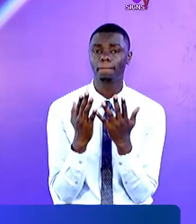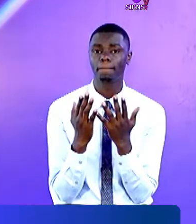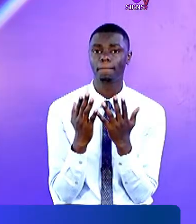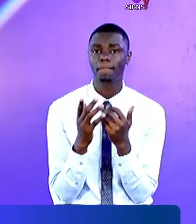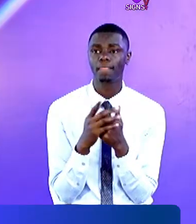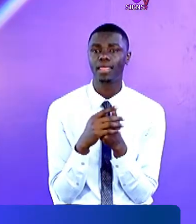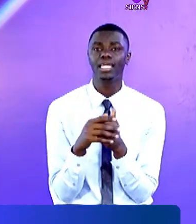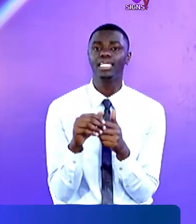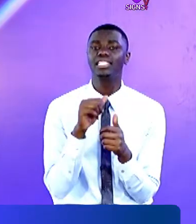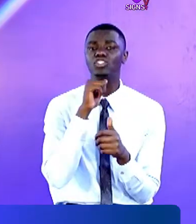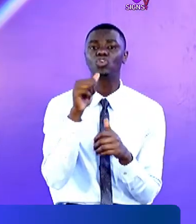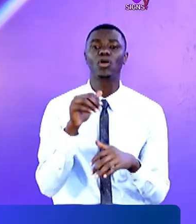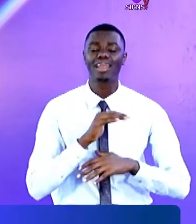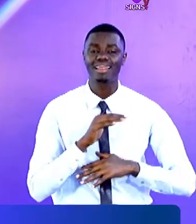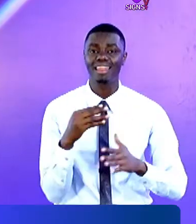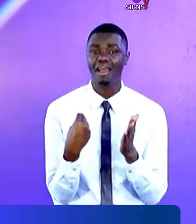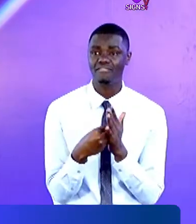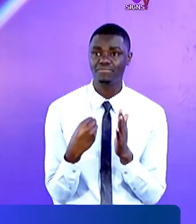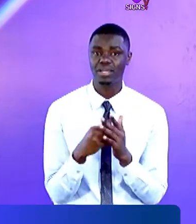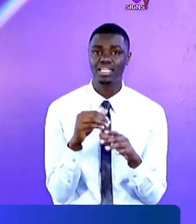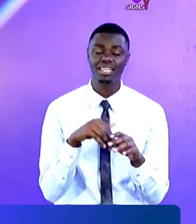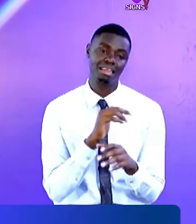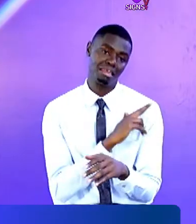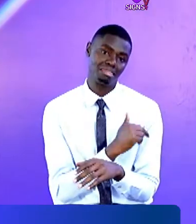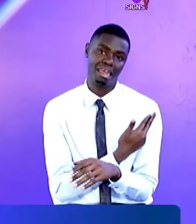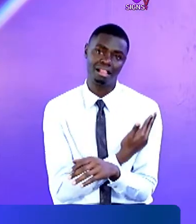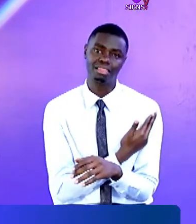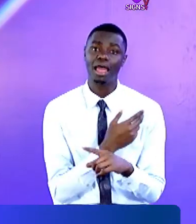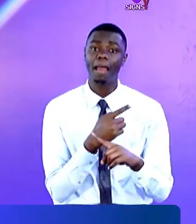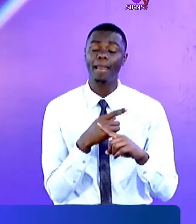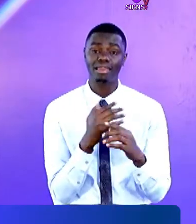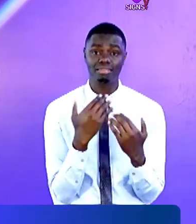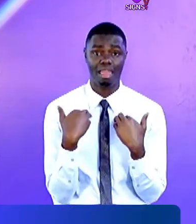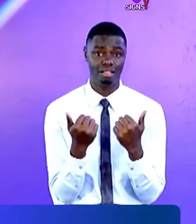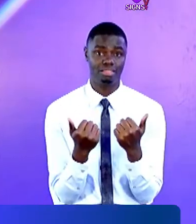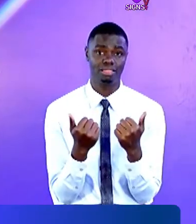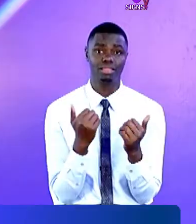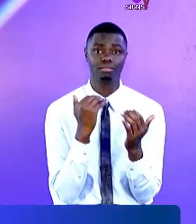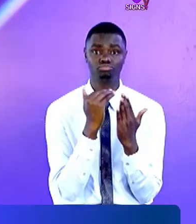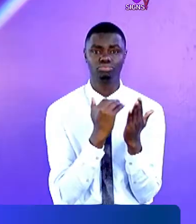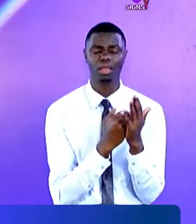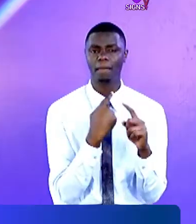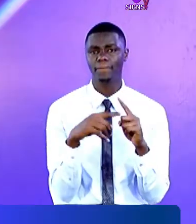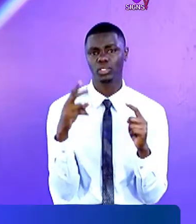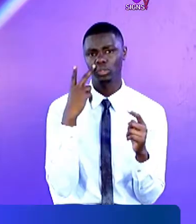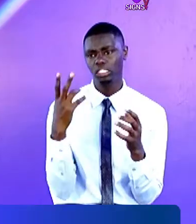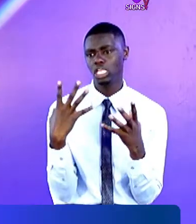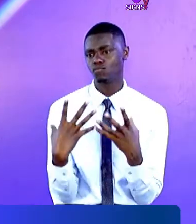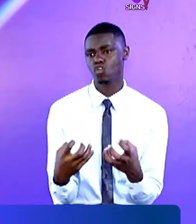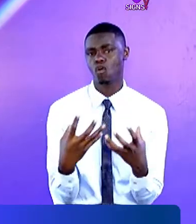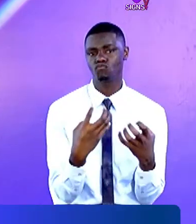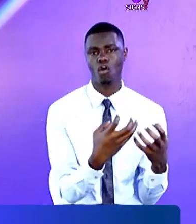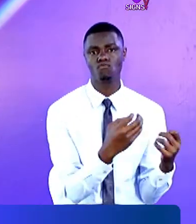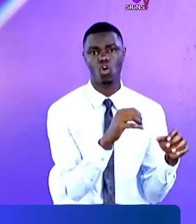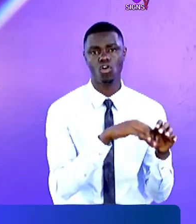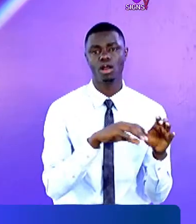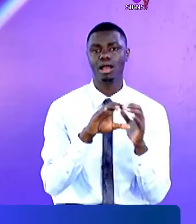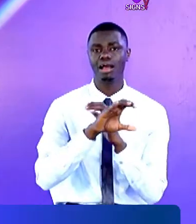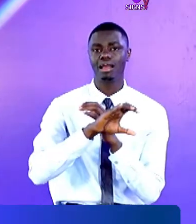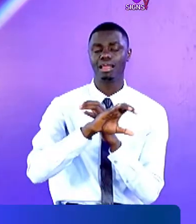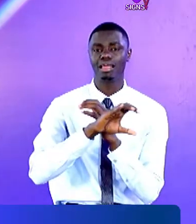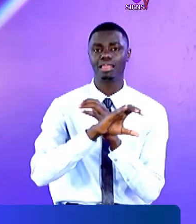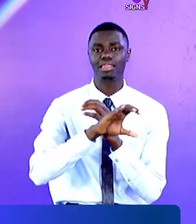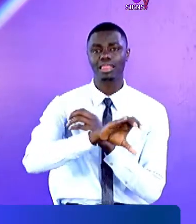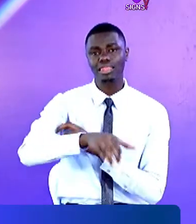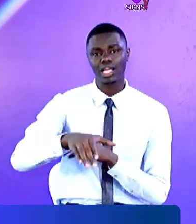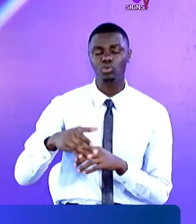there is not enough money in the health scheme, but then we are seeing leakages across different counties. And even the people they are